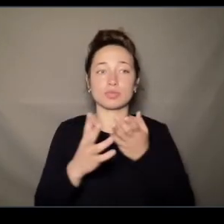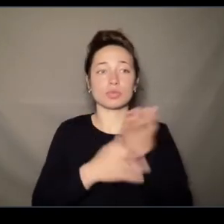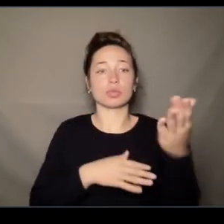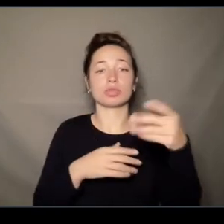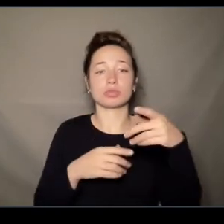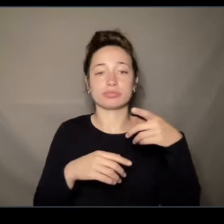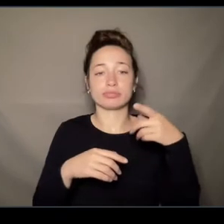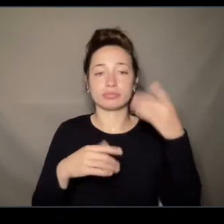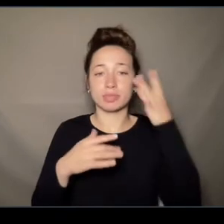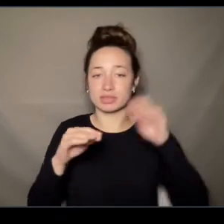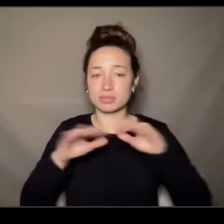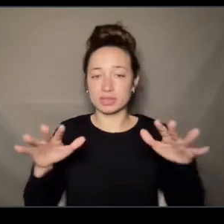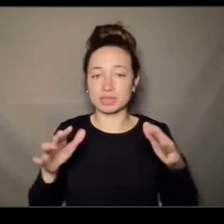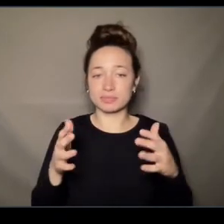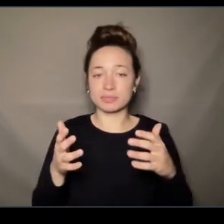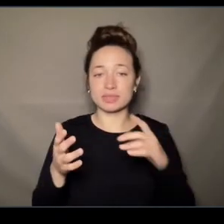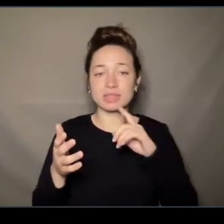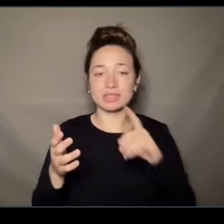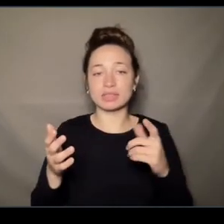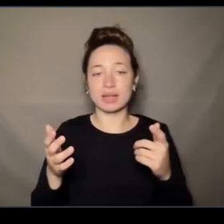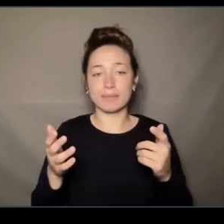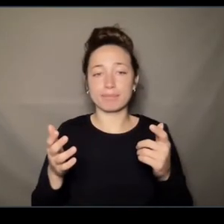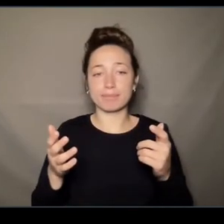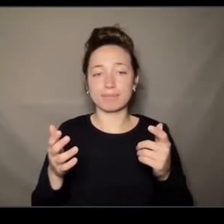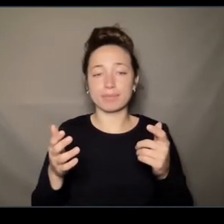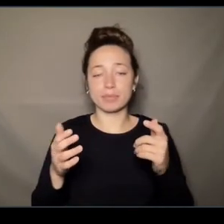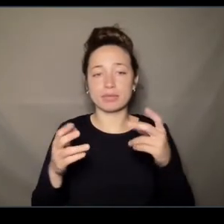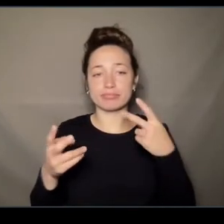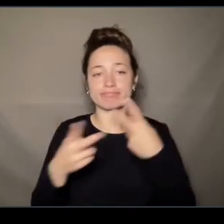is happening throughout this whole pandemic and being